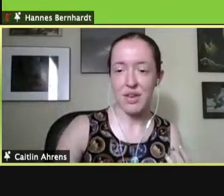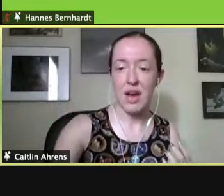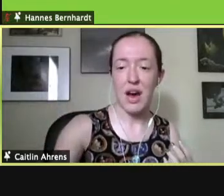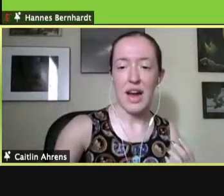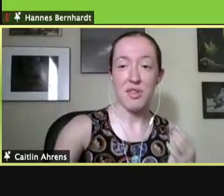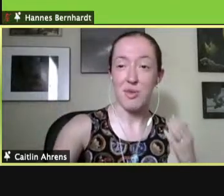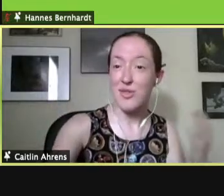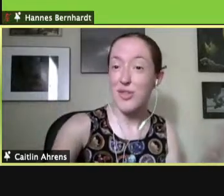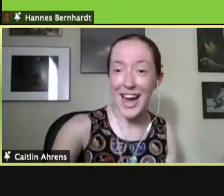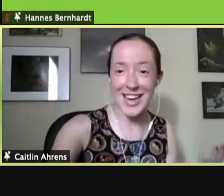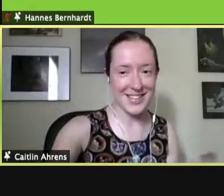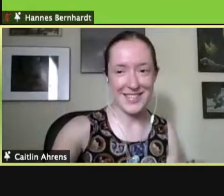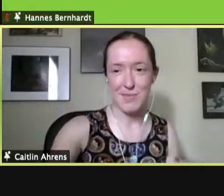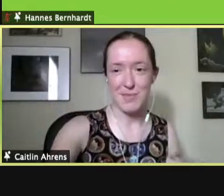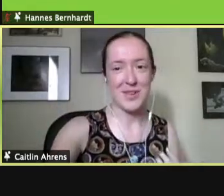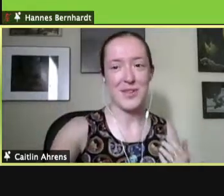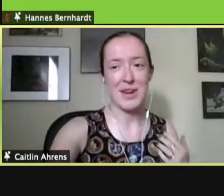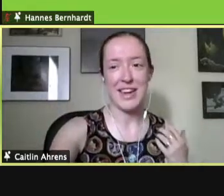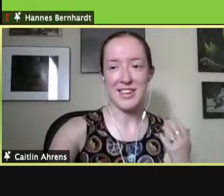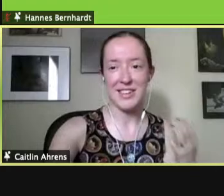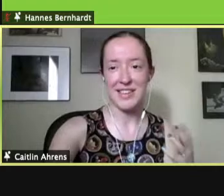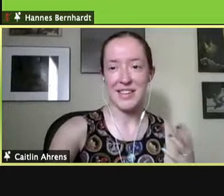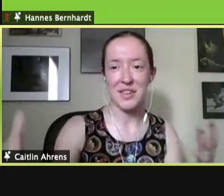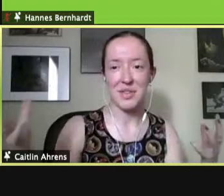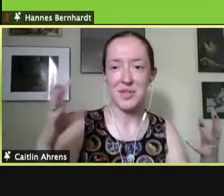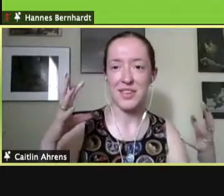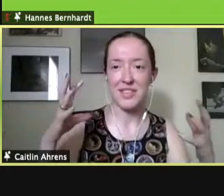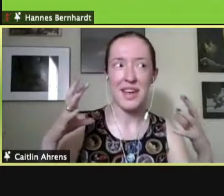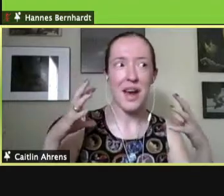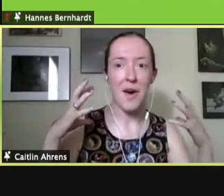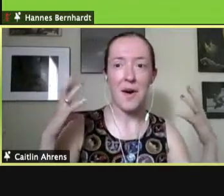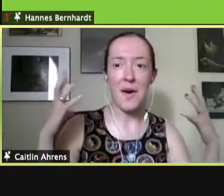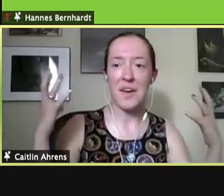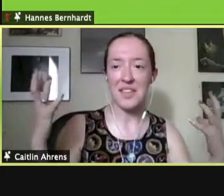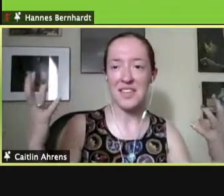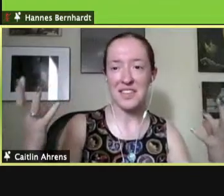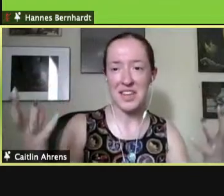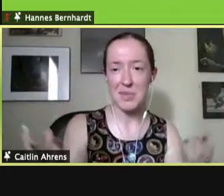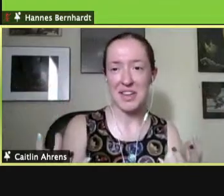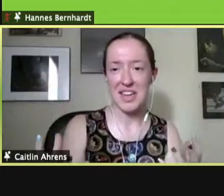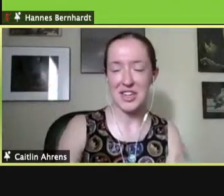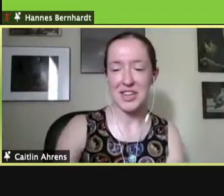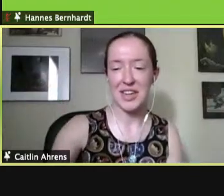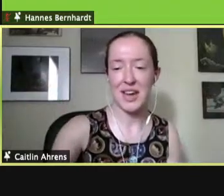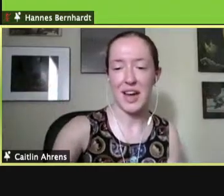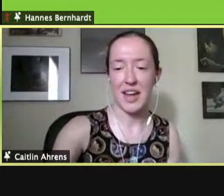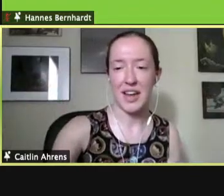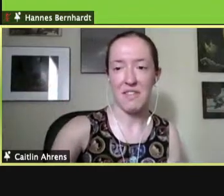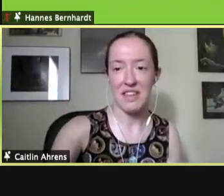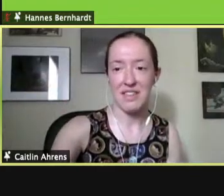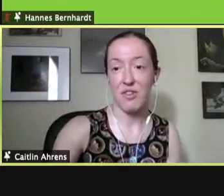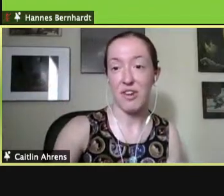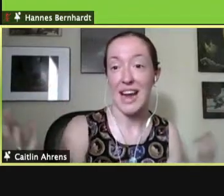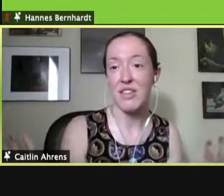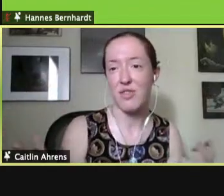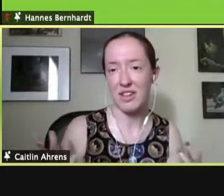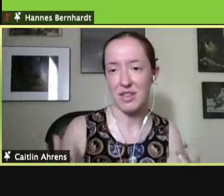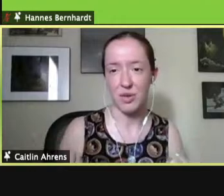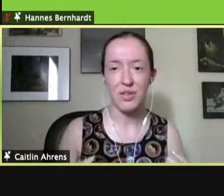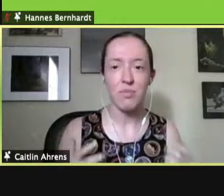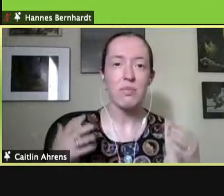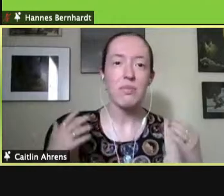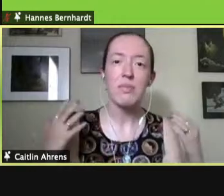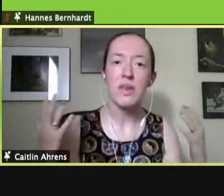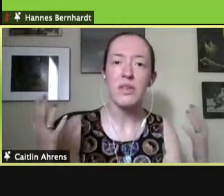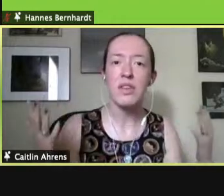crystallized. So it's not just temperature variations, it's also just all this accumulation of these different kinds of